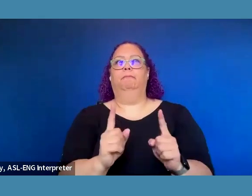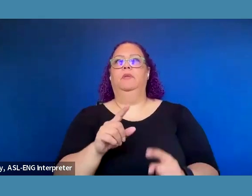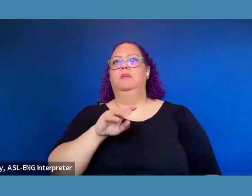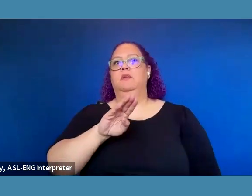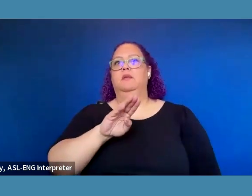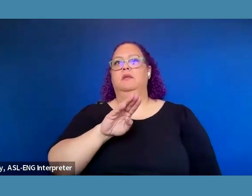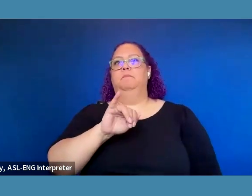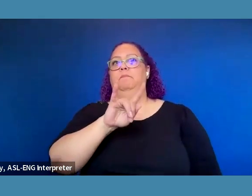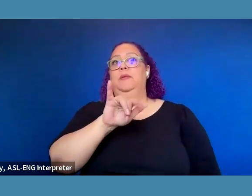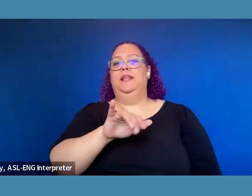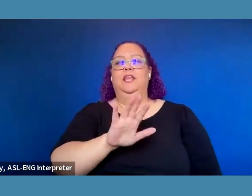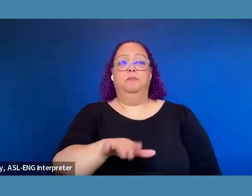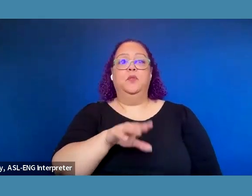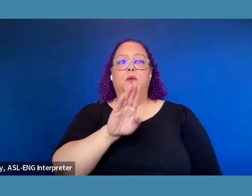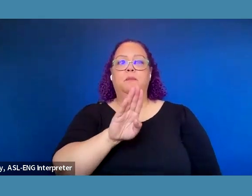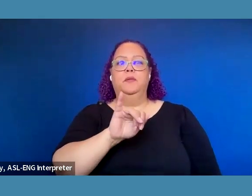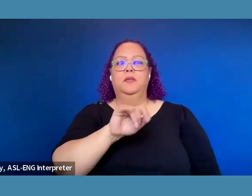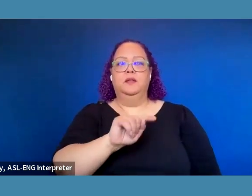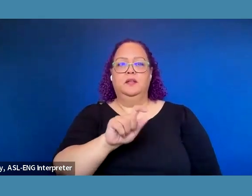that.